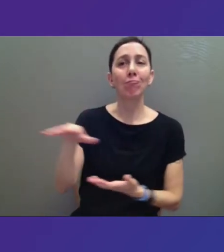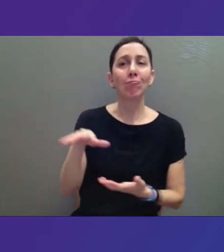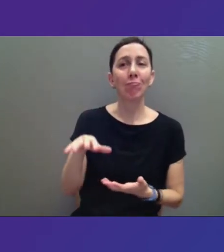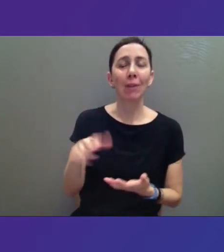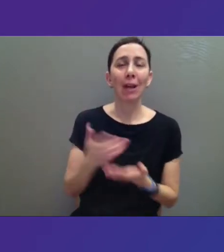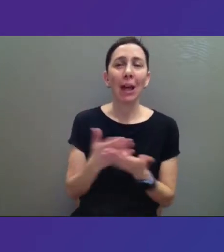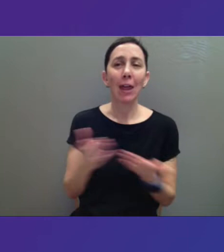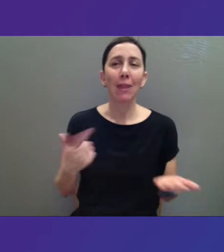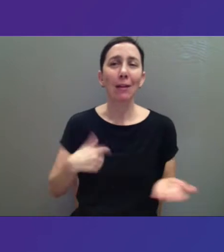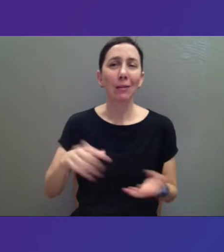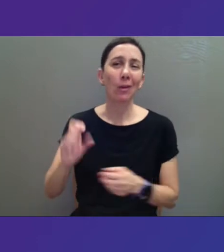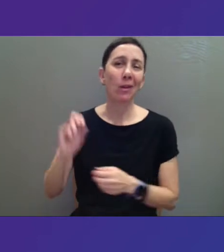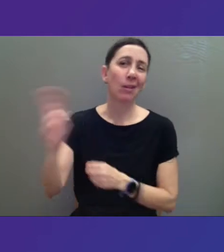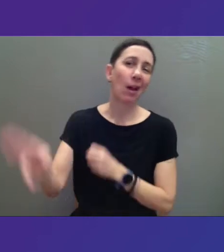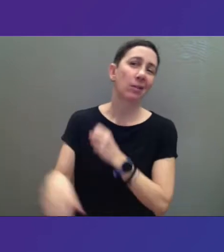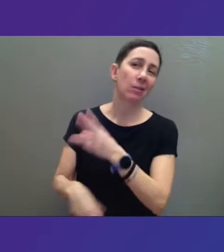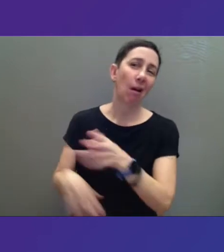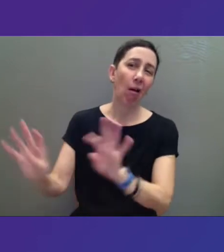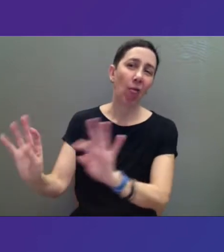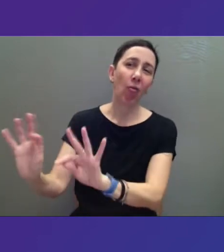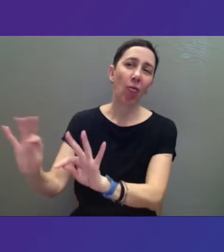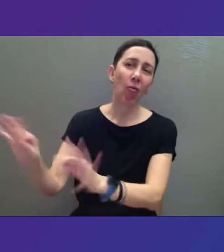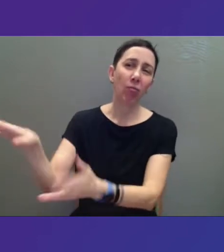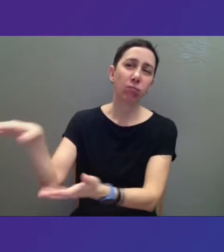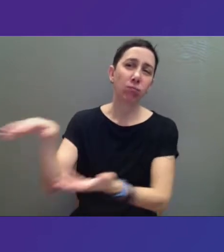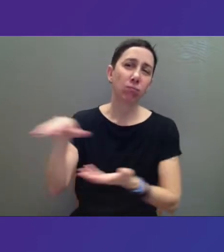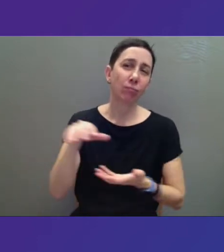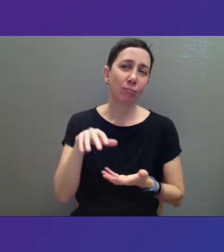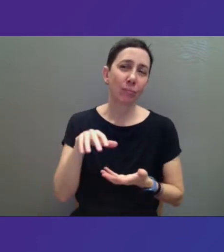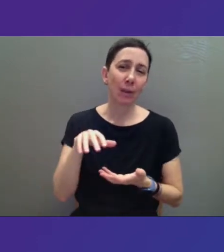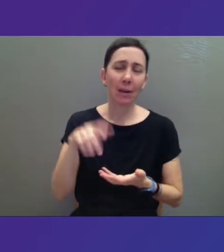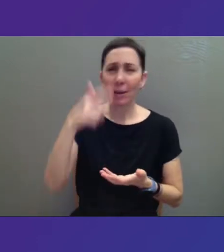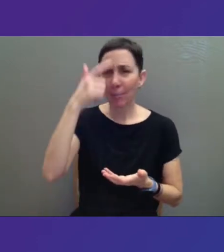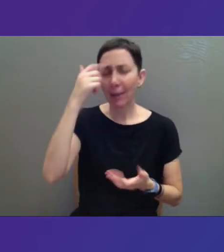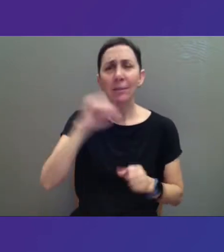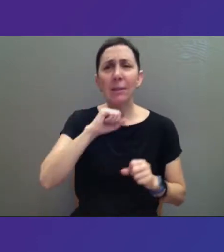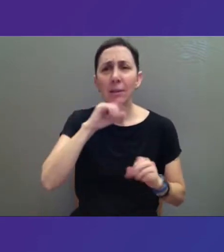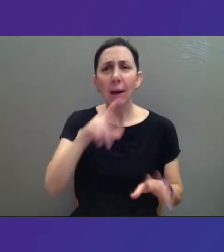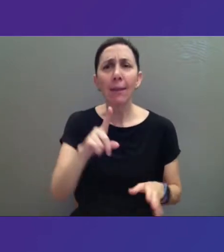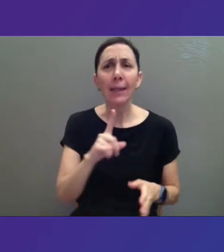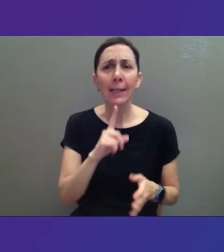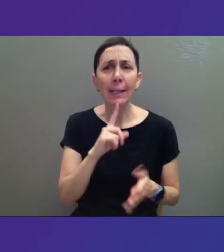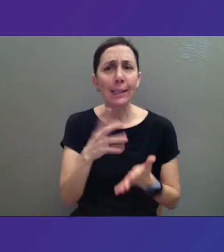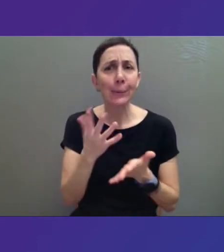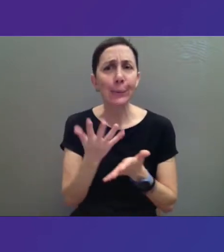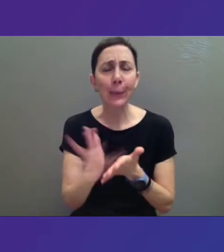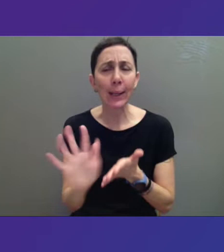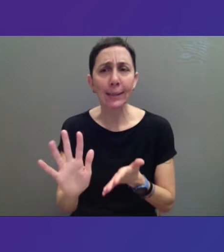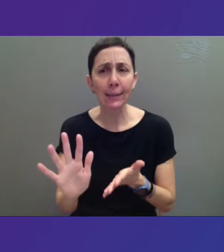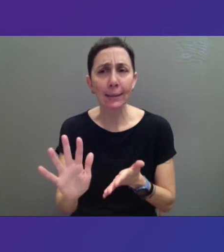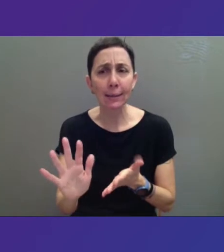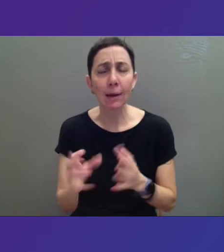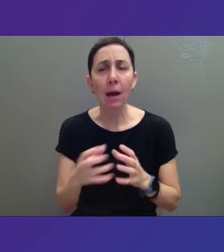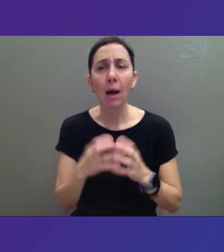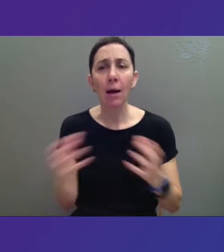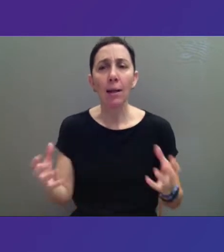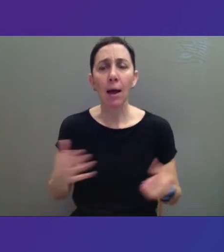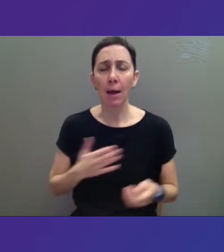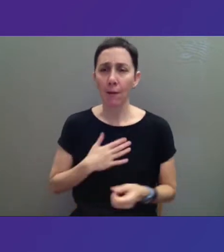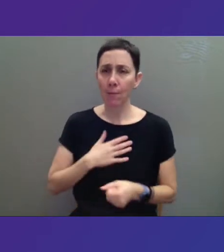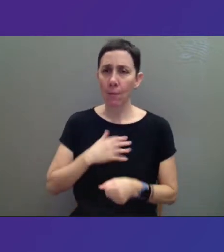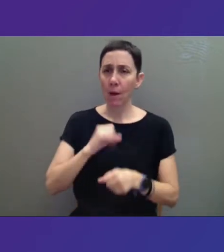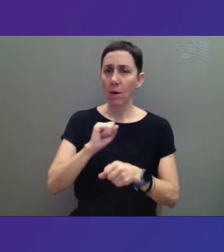or cast off, because basically I think that nothing is waste. And a lot of my work is an effort to